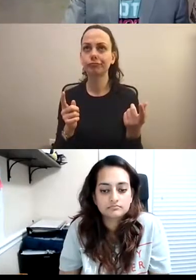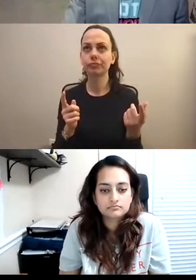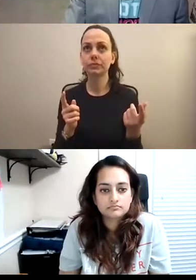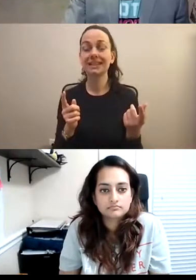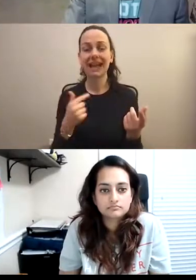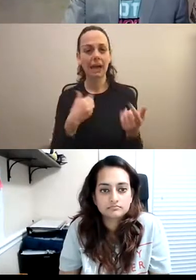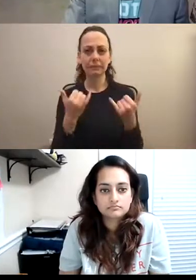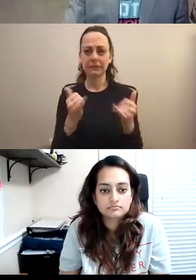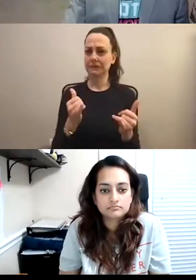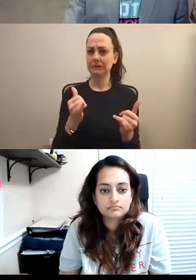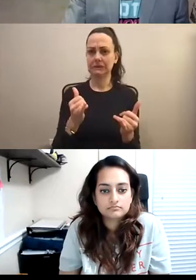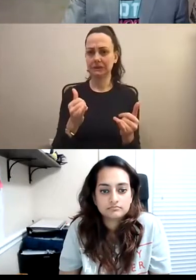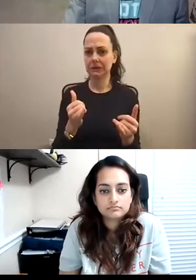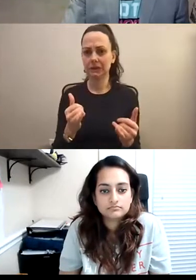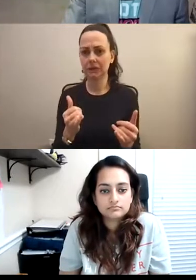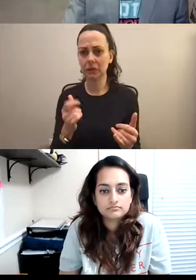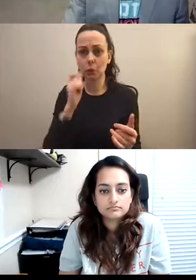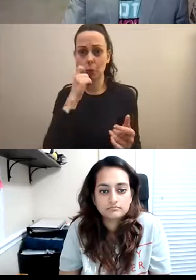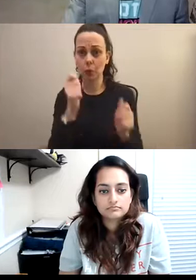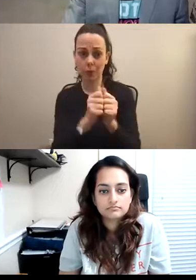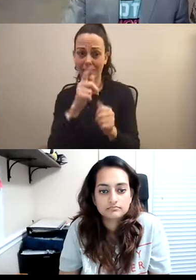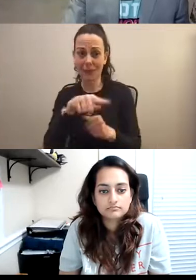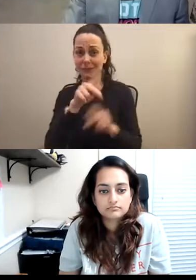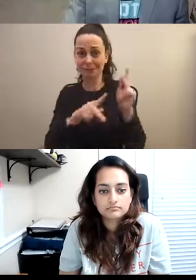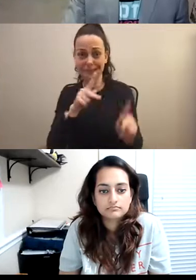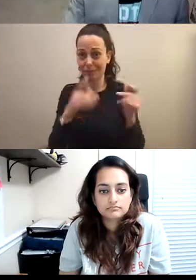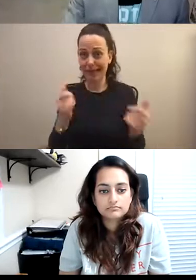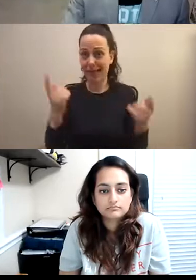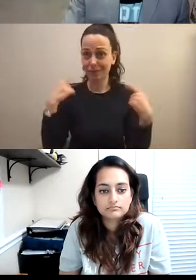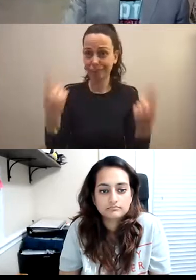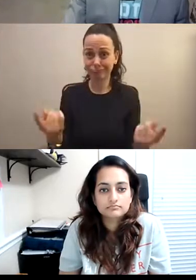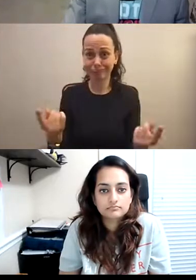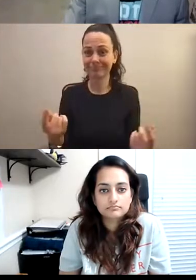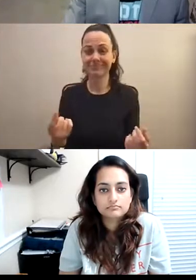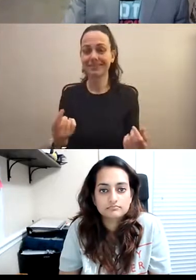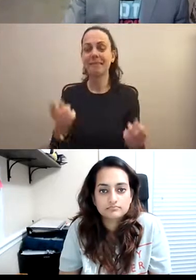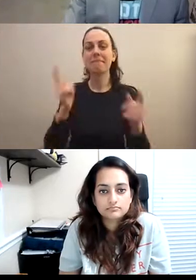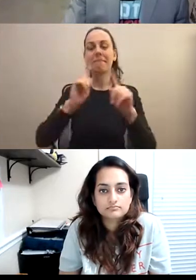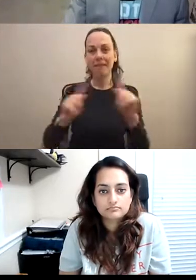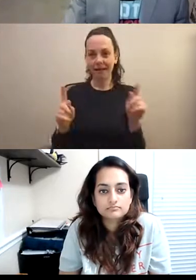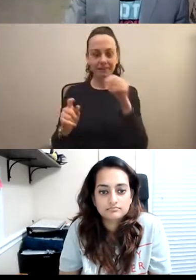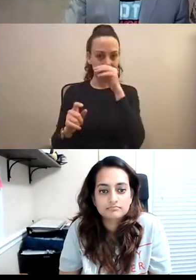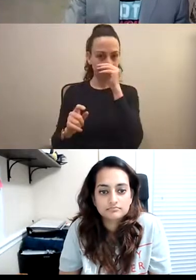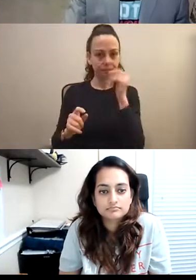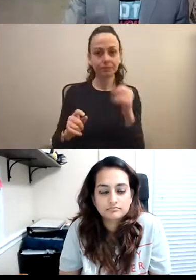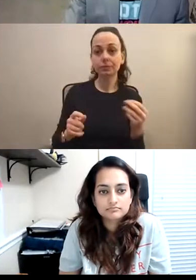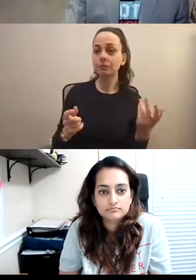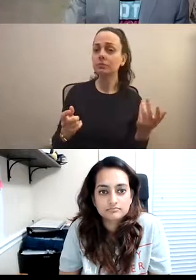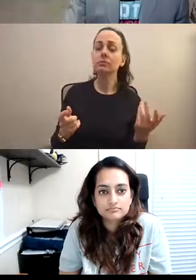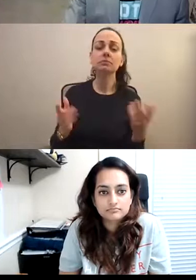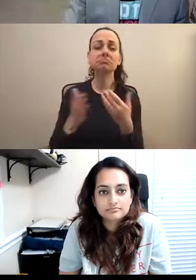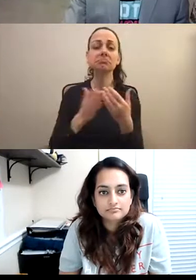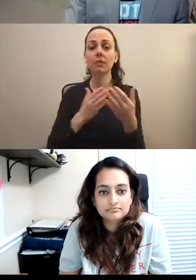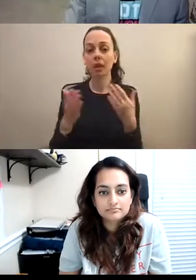I'm still cool with actually the people I've done. I'll see them again, but nonetheless,